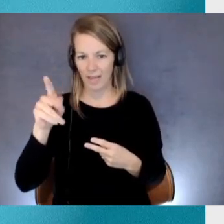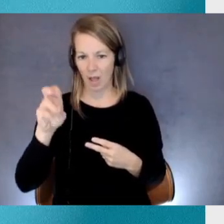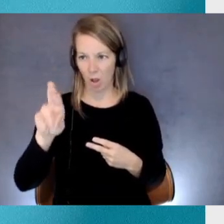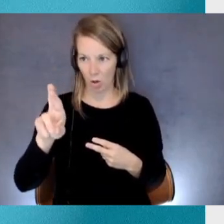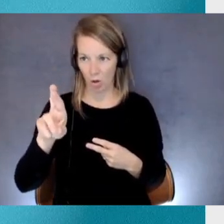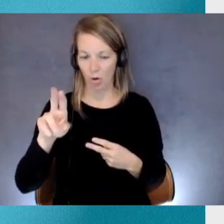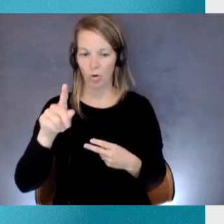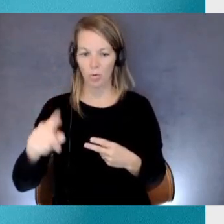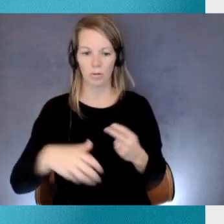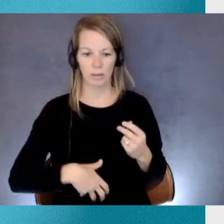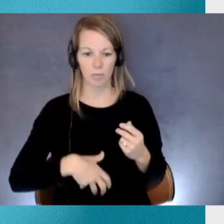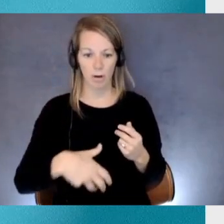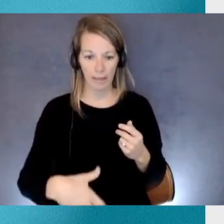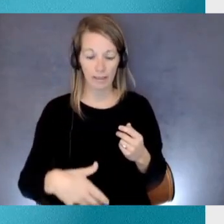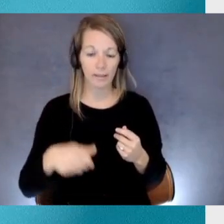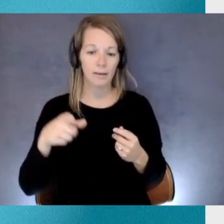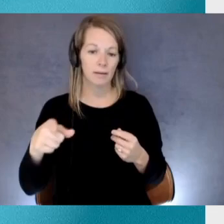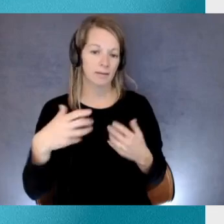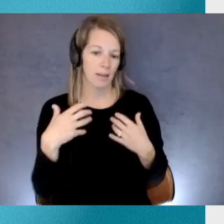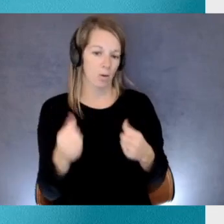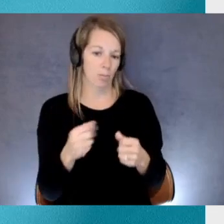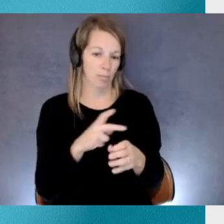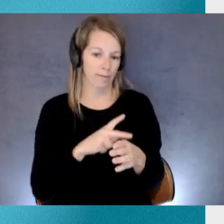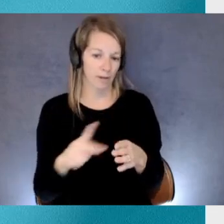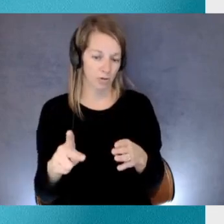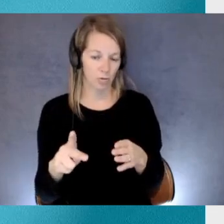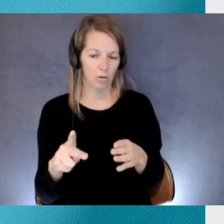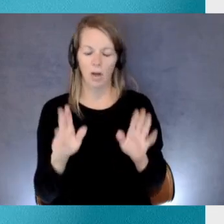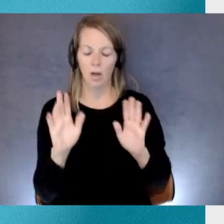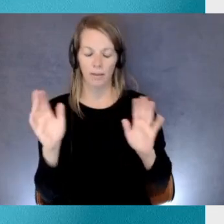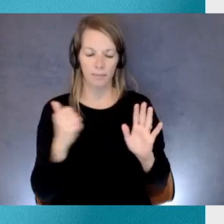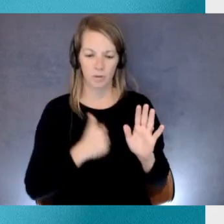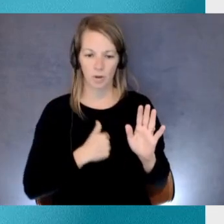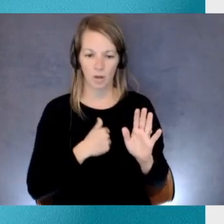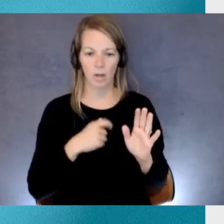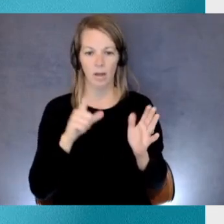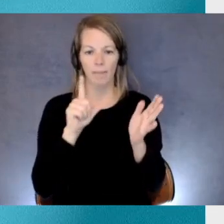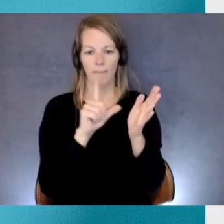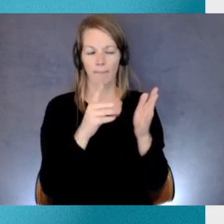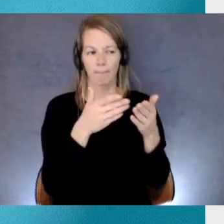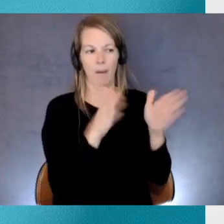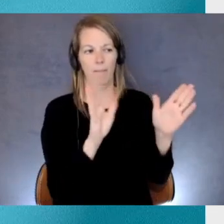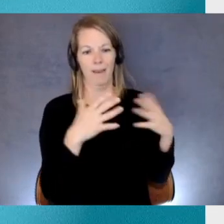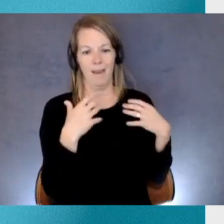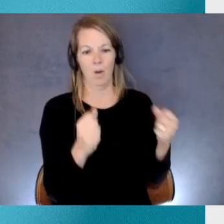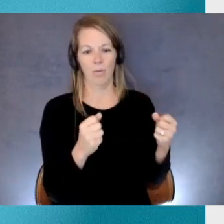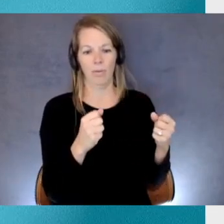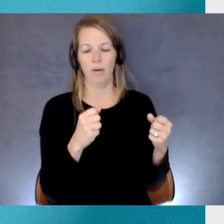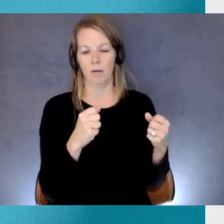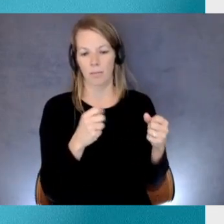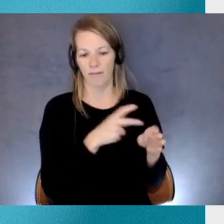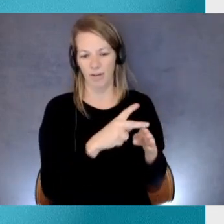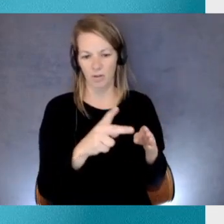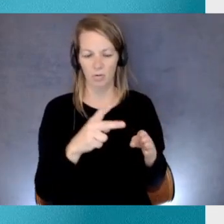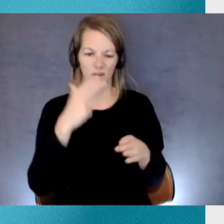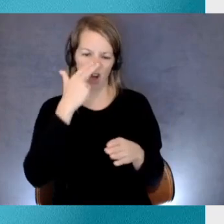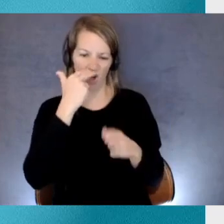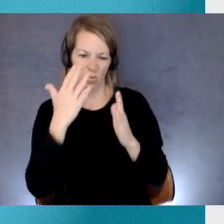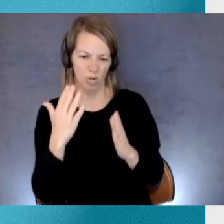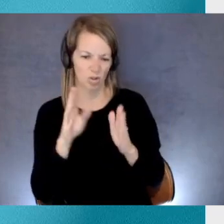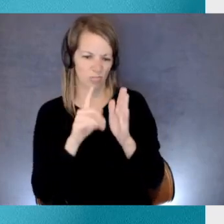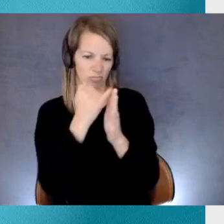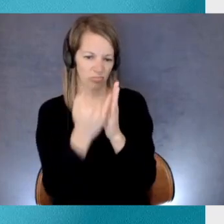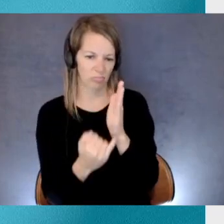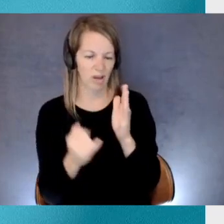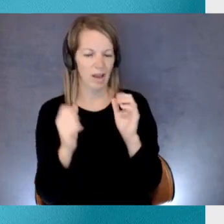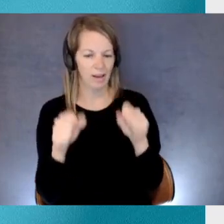is pregnant, and she's also a health professional. I'm sorry, a public health professional and a cartoonist. And so she made a wonderful comic that I can put